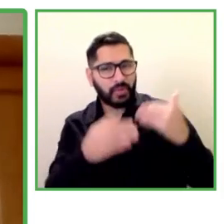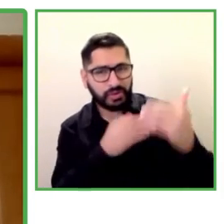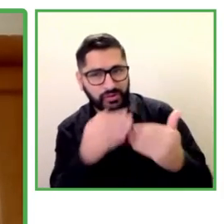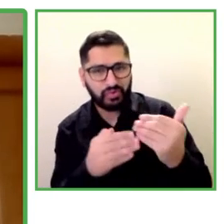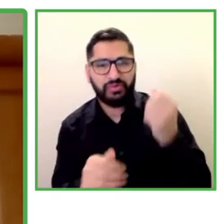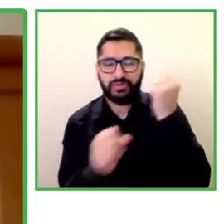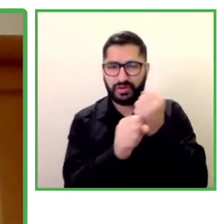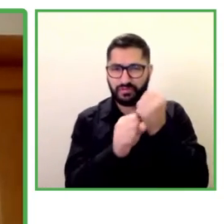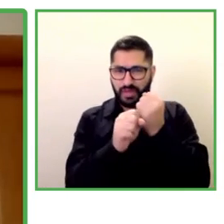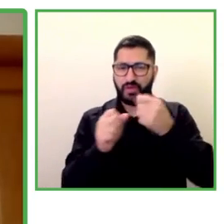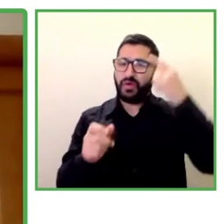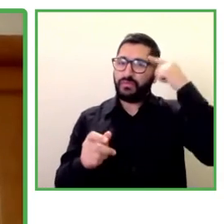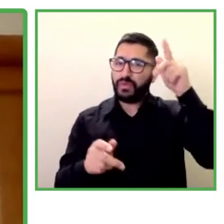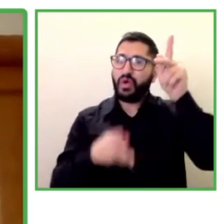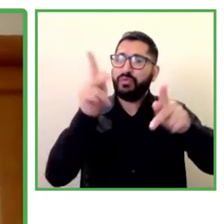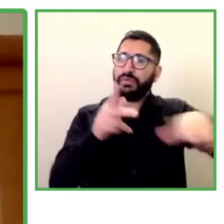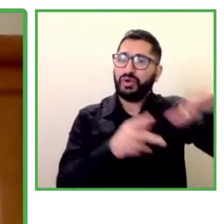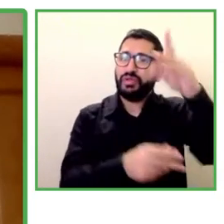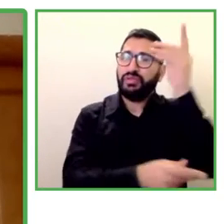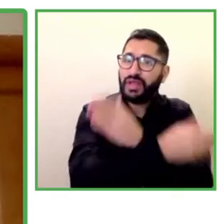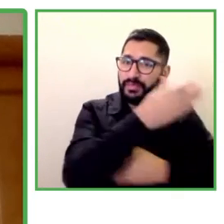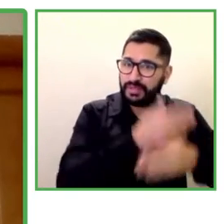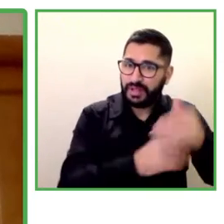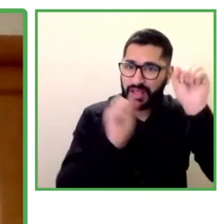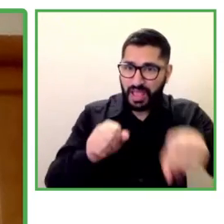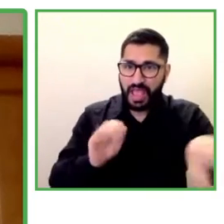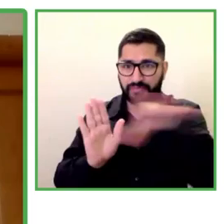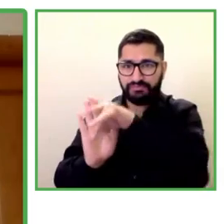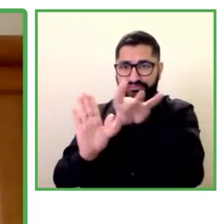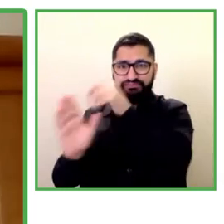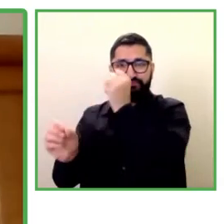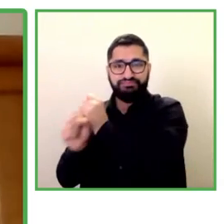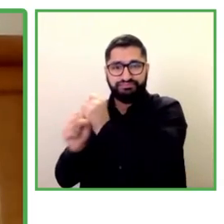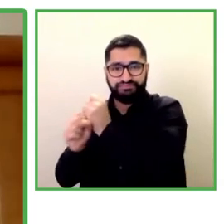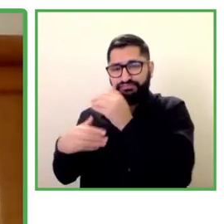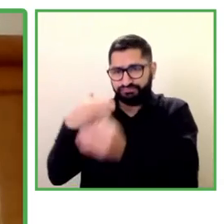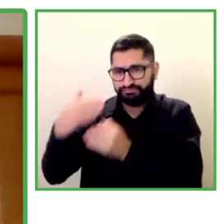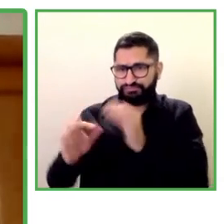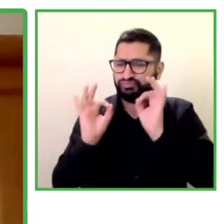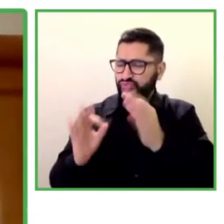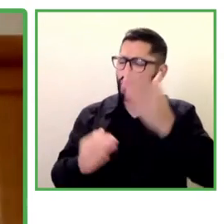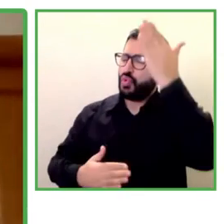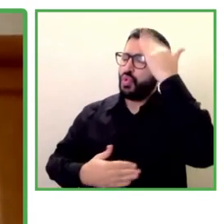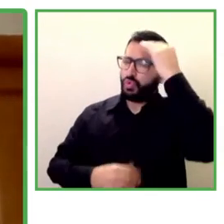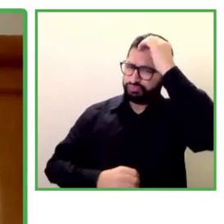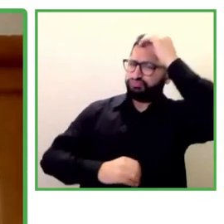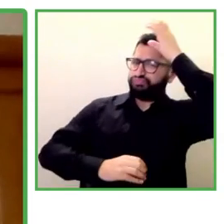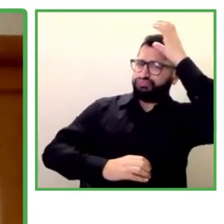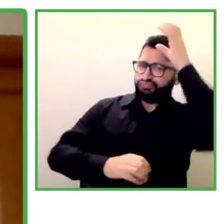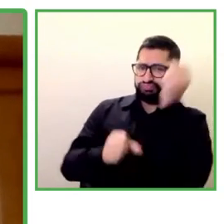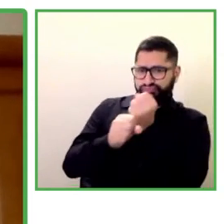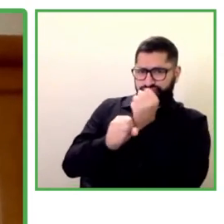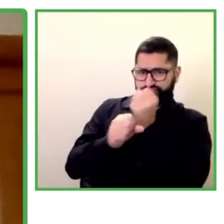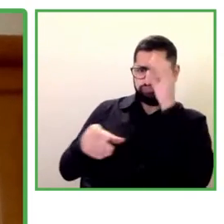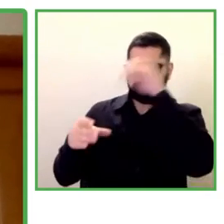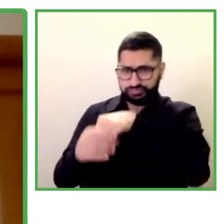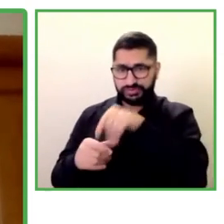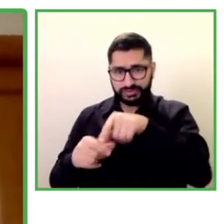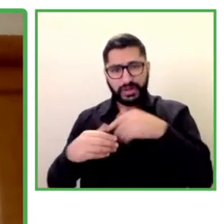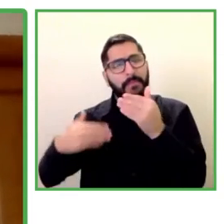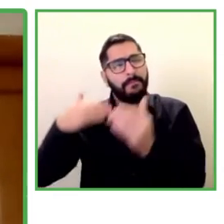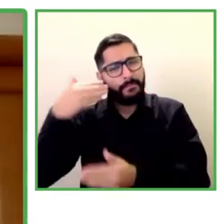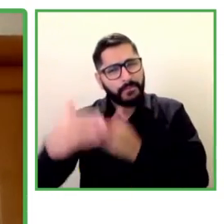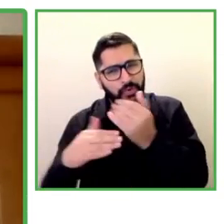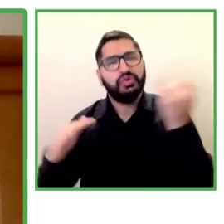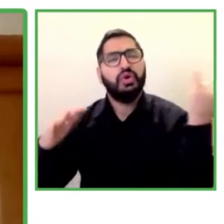of people with disabilities is actually successful. Because this process of hiring other people, this process of